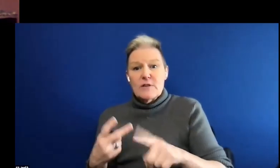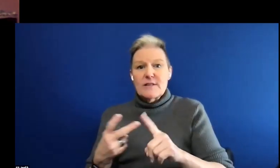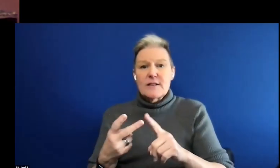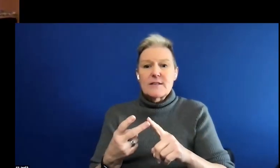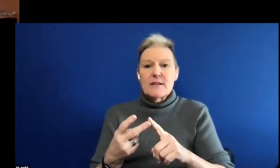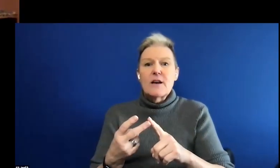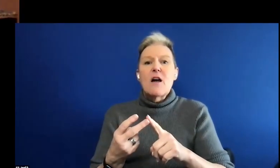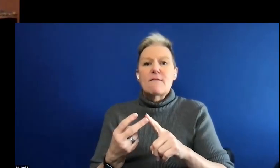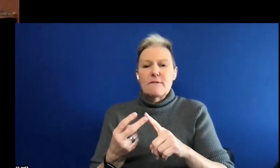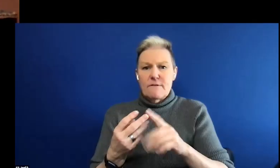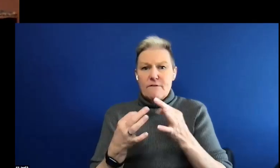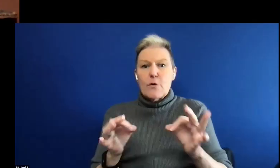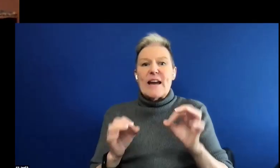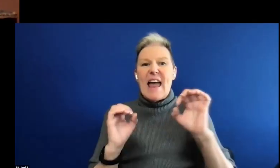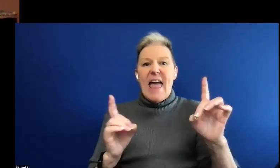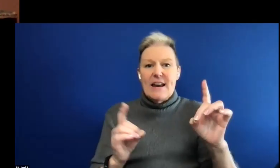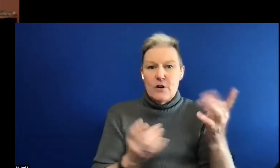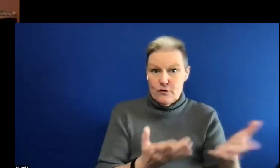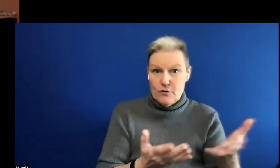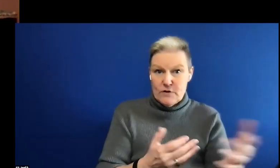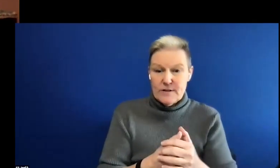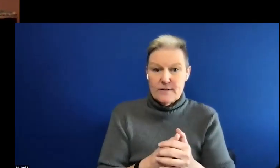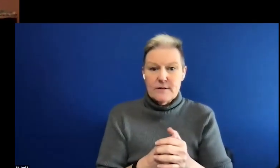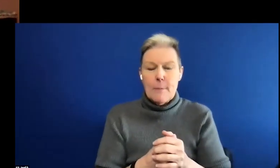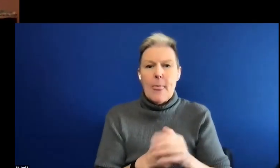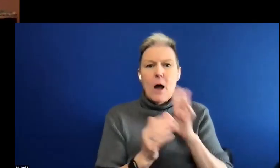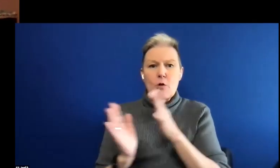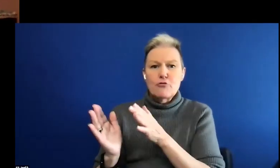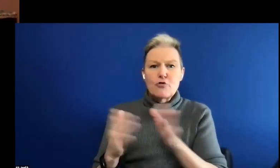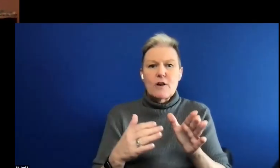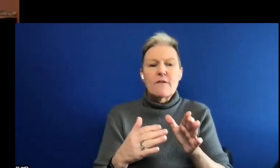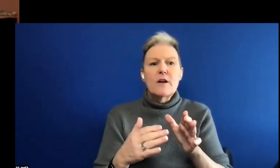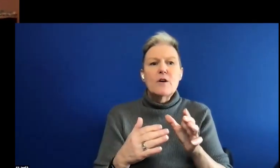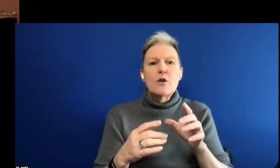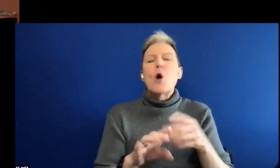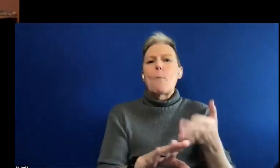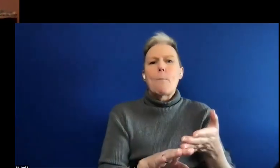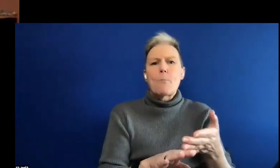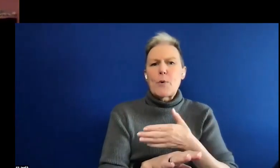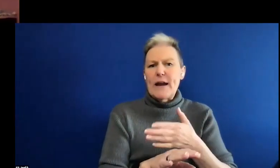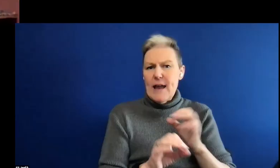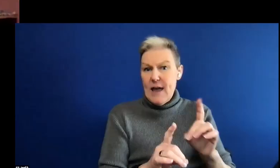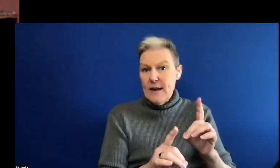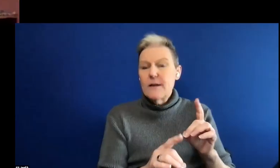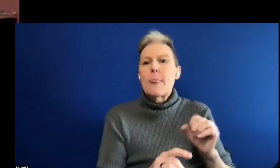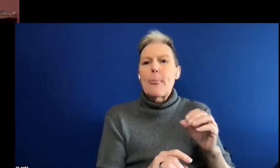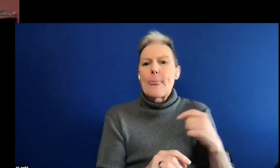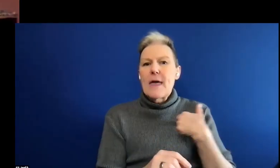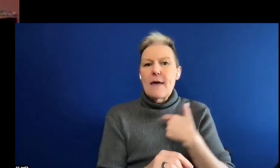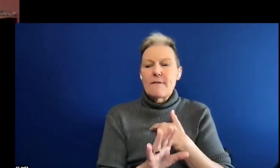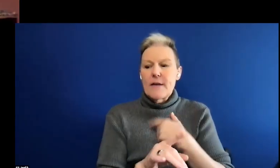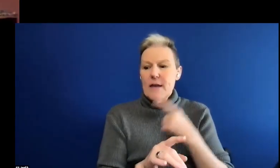pre-ed services. I just want to shift focus to pre-ed services, for example. If you are going